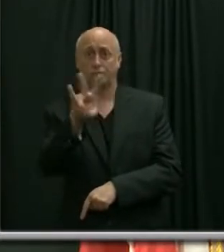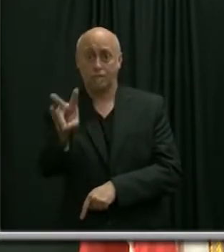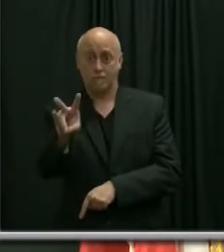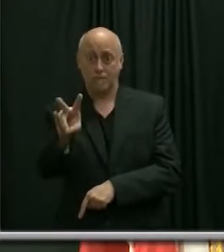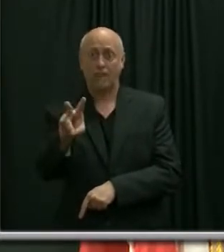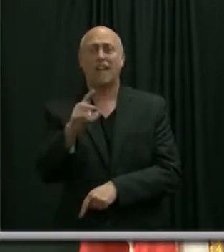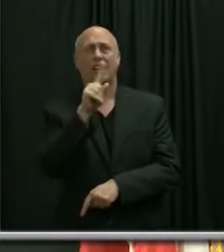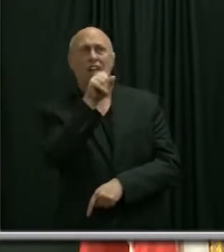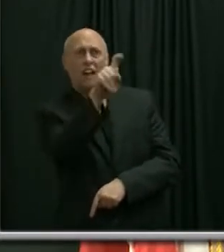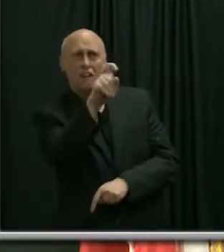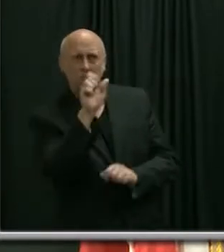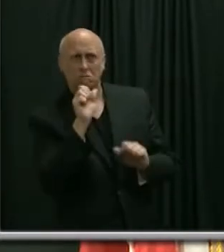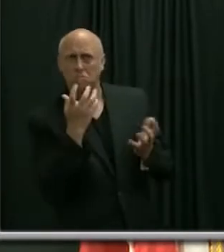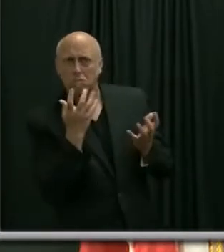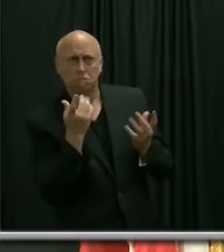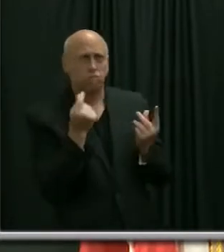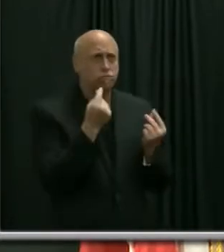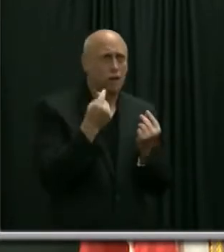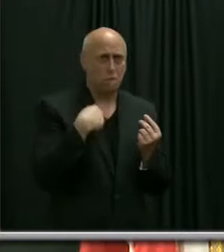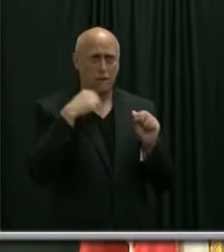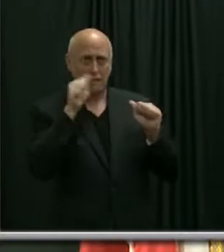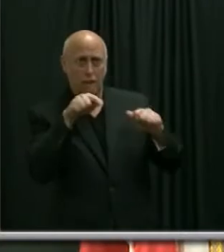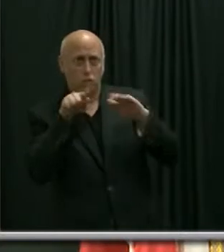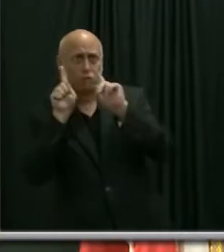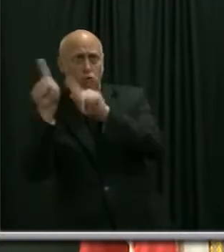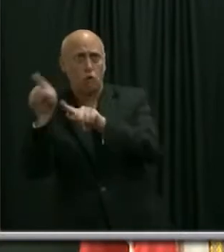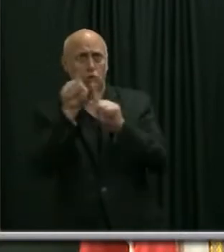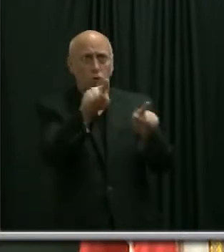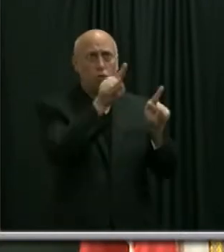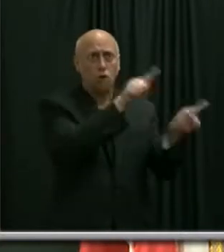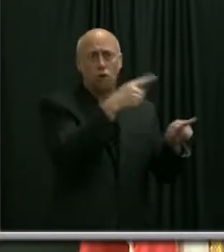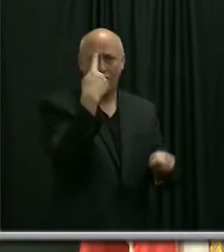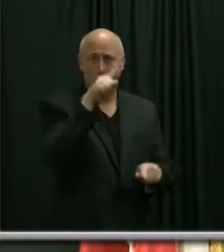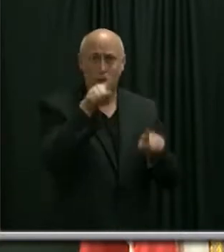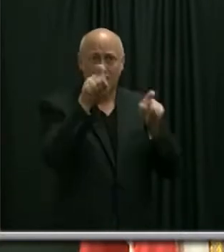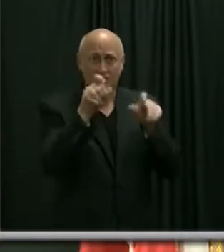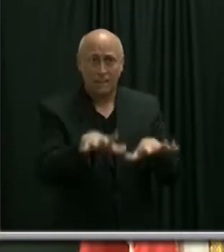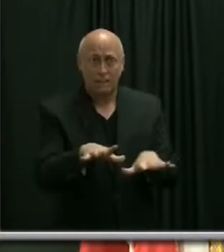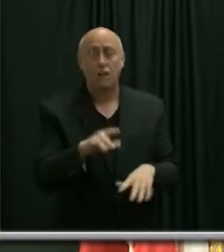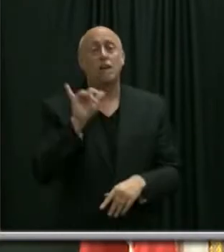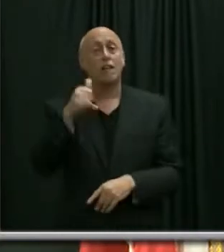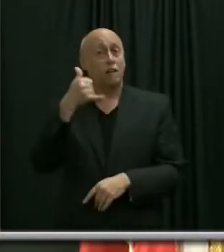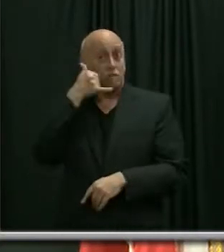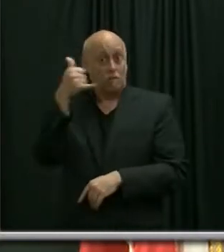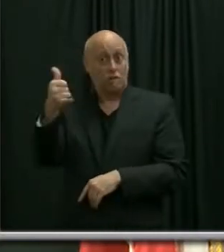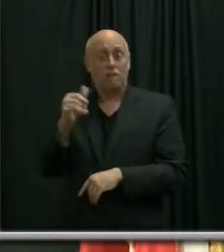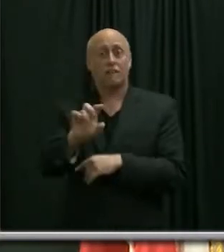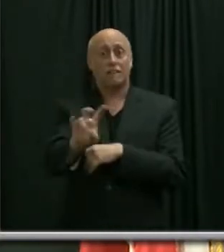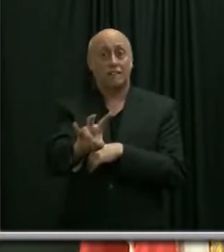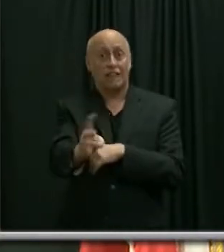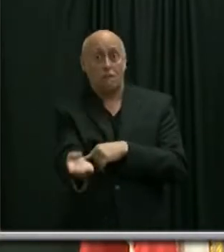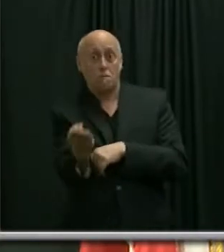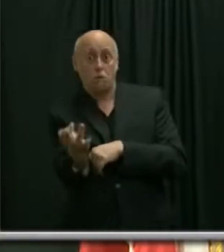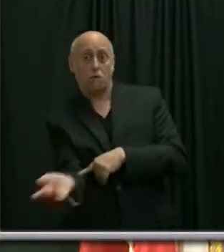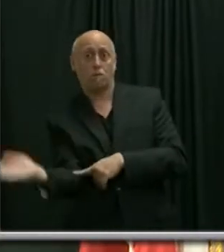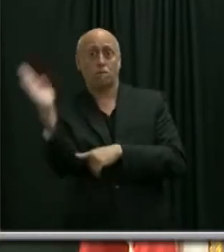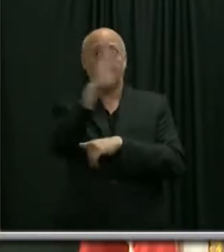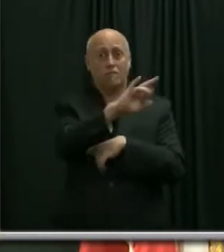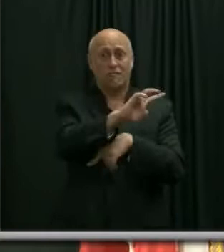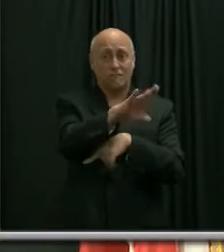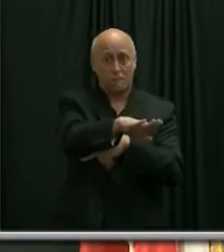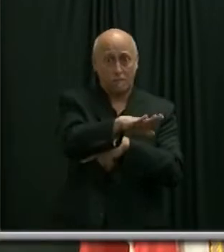615-862-7777. The hotline is open 7 days a week from 7 a.m. to 7 p.m. Based on that call,